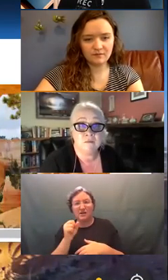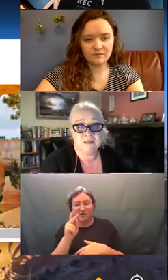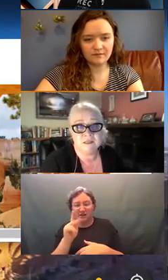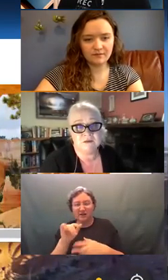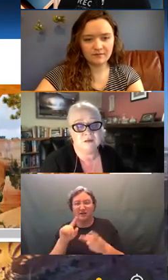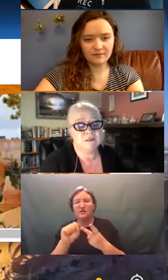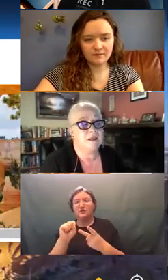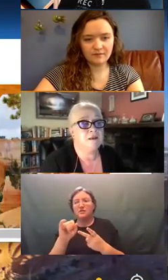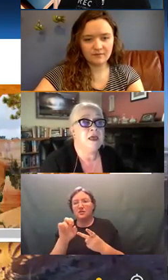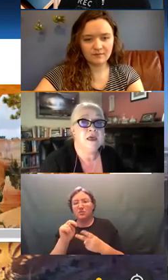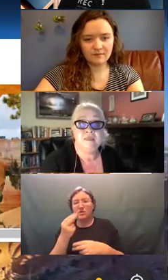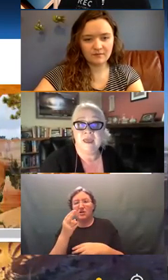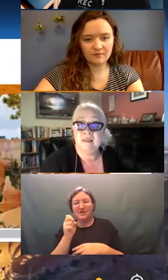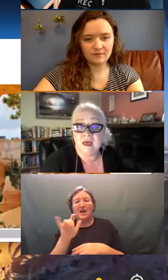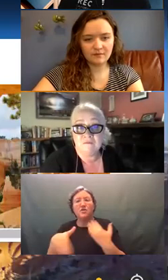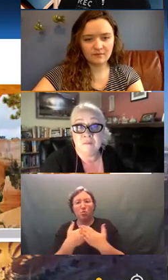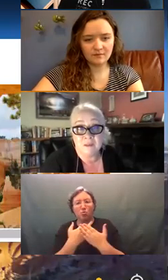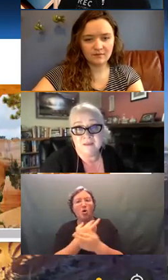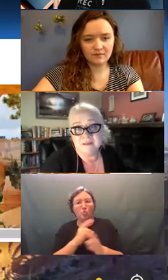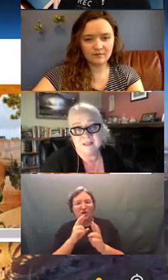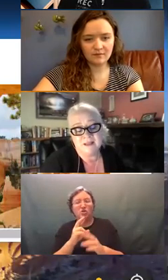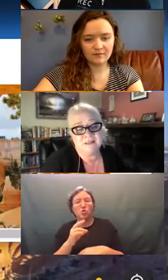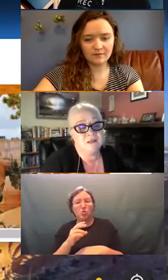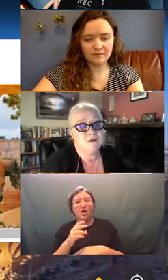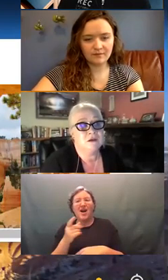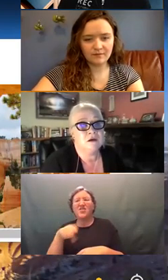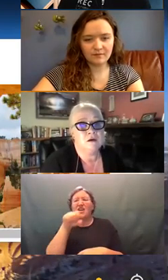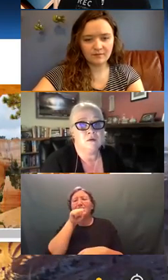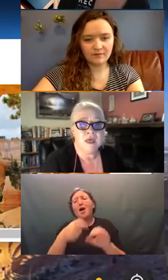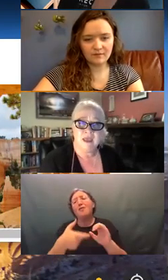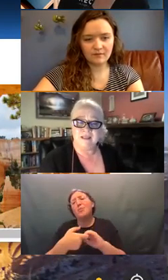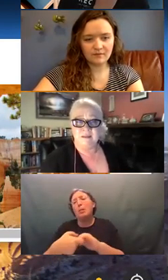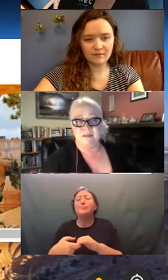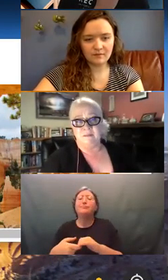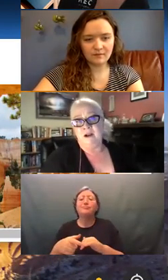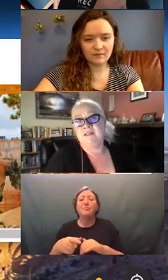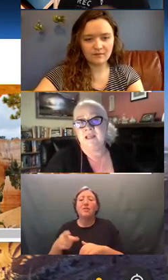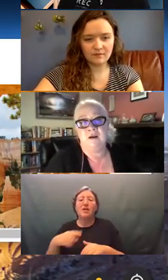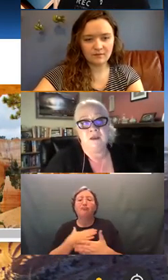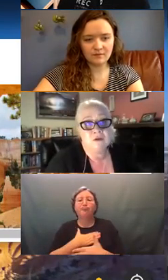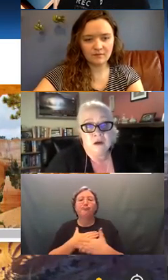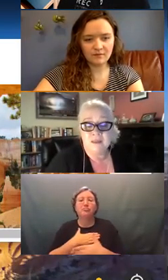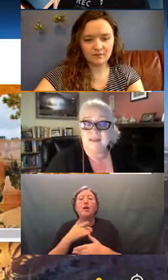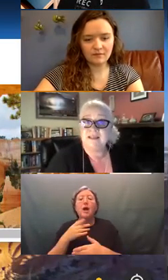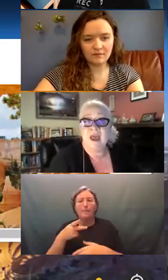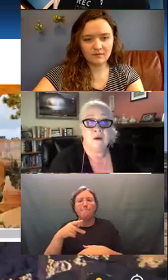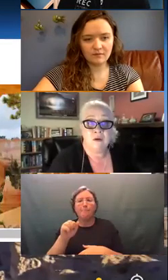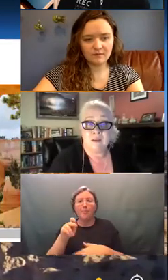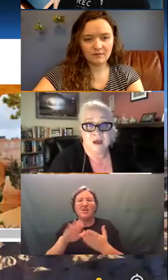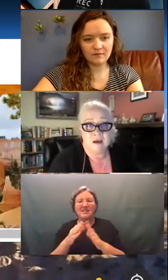they're all rescue dogs. And they love pulling the sleds. And you can go, it's up in the Park City area. You can go on